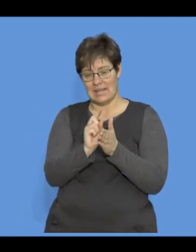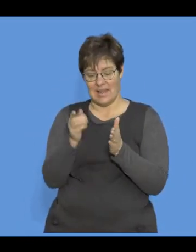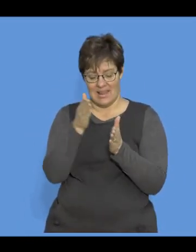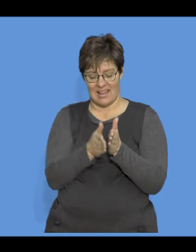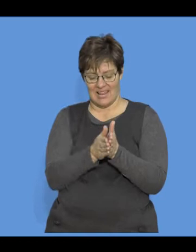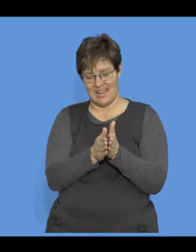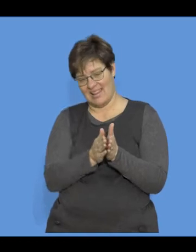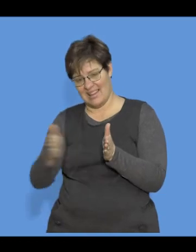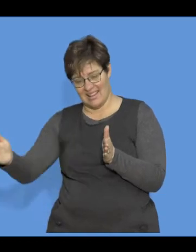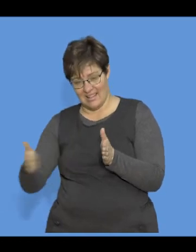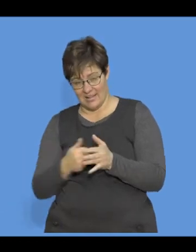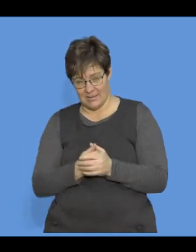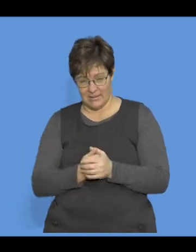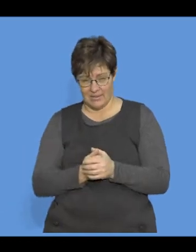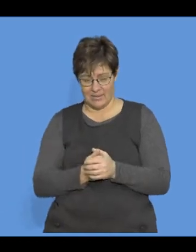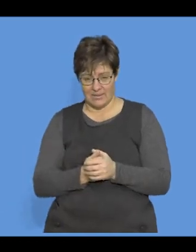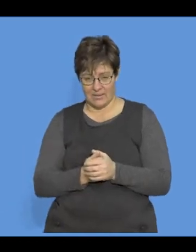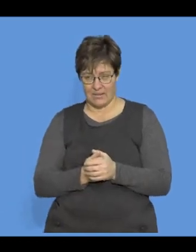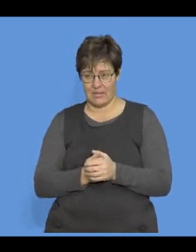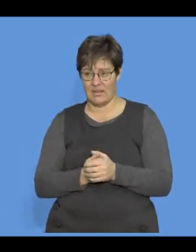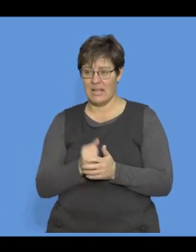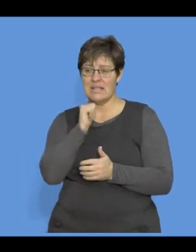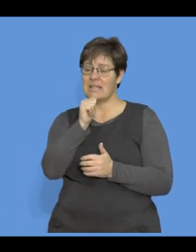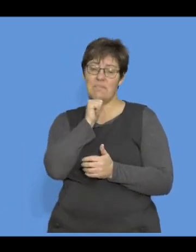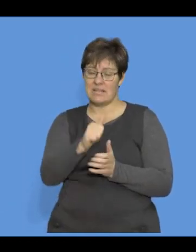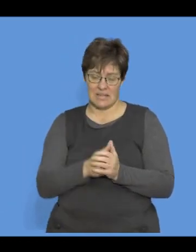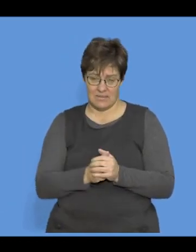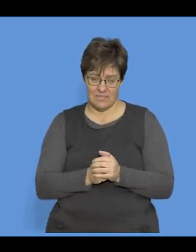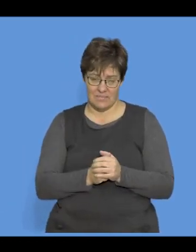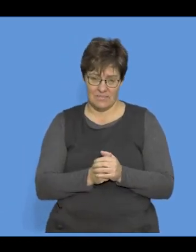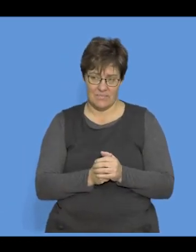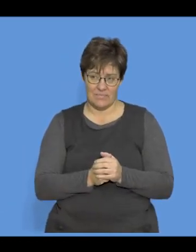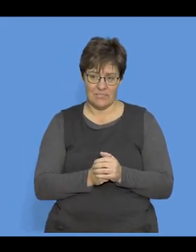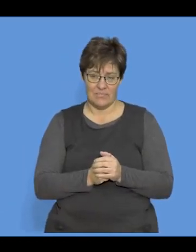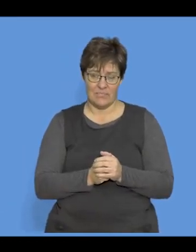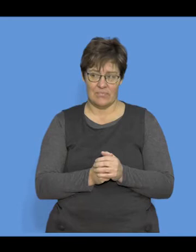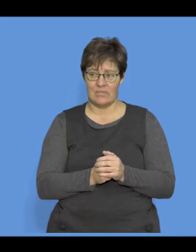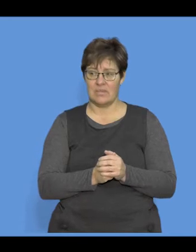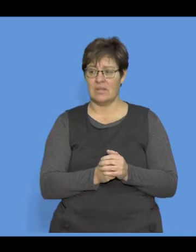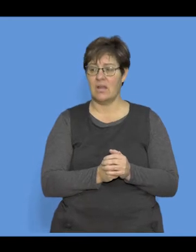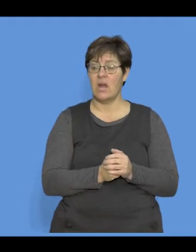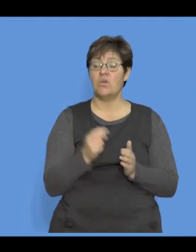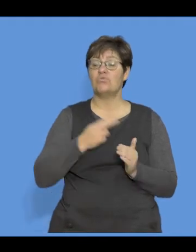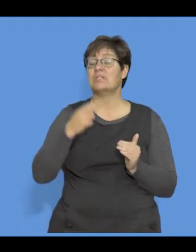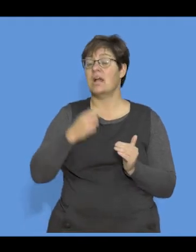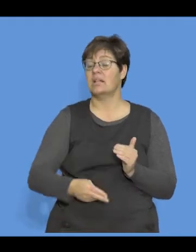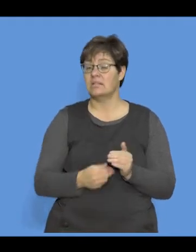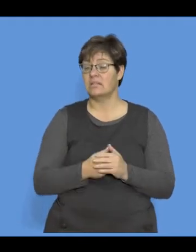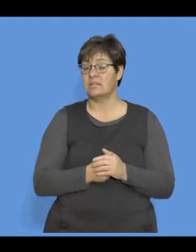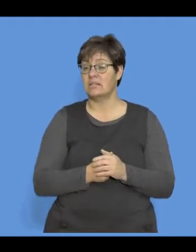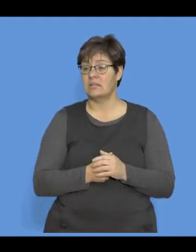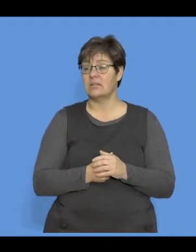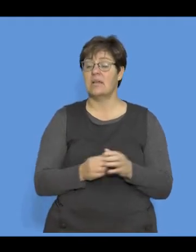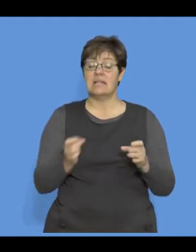vectors added head to tail, doesn't matter. And the resultant will be the one that starts